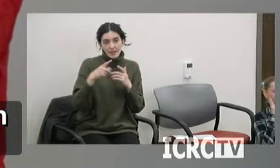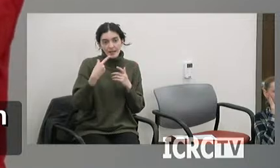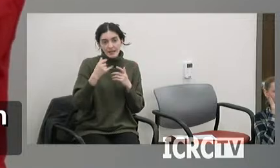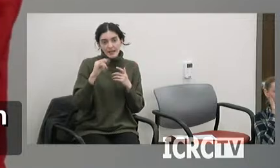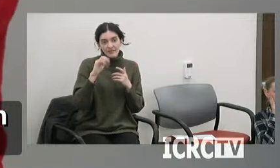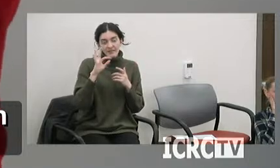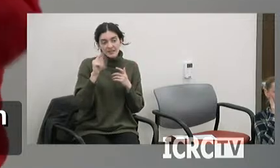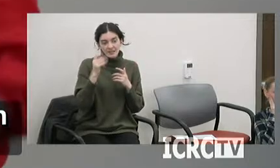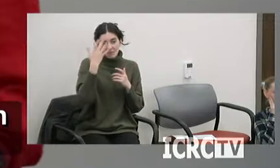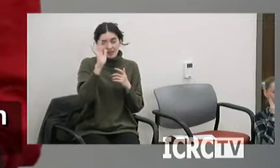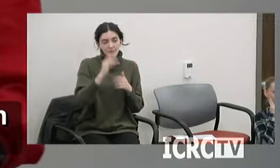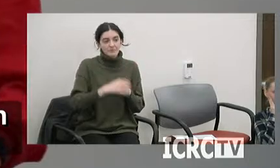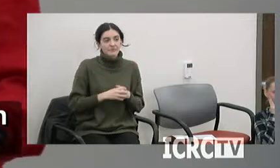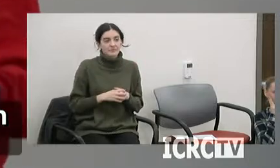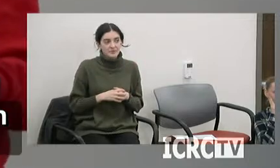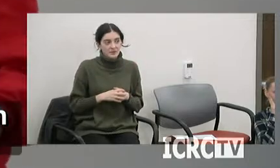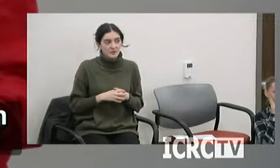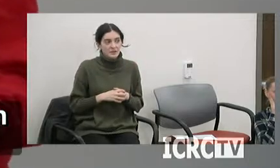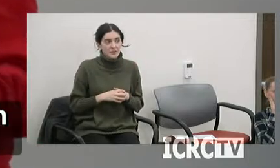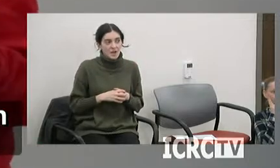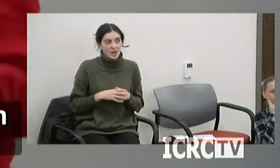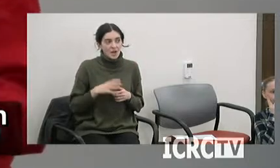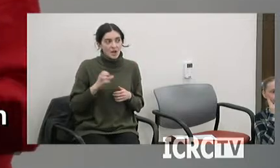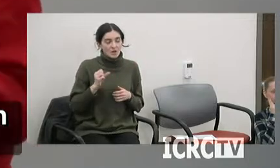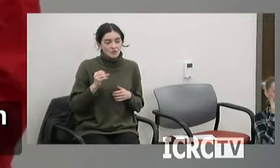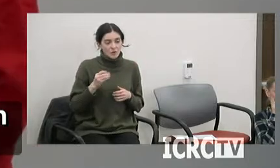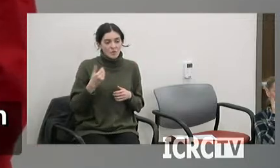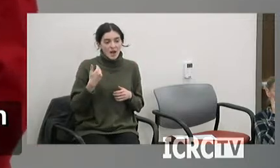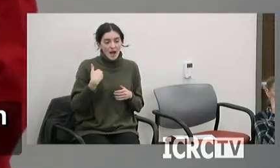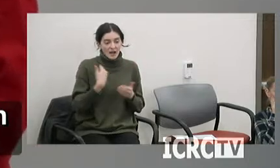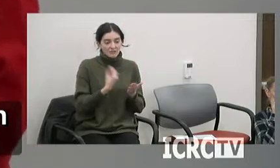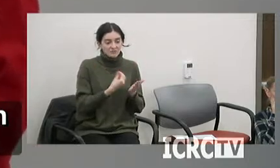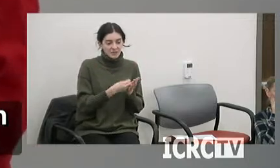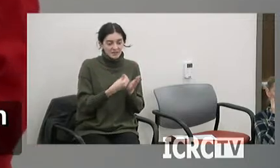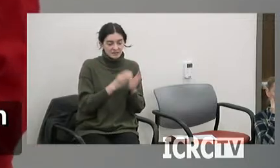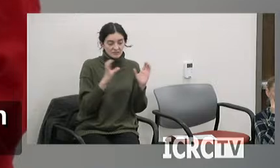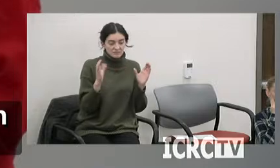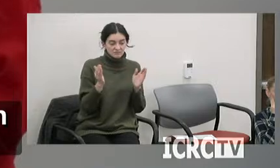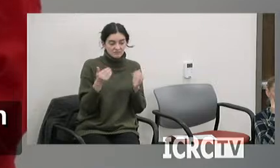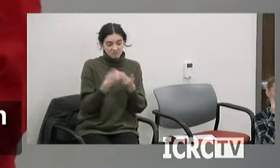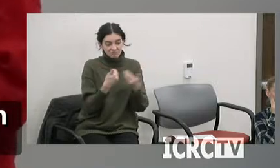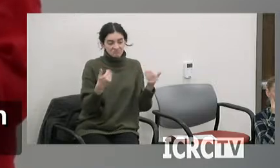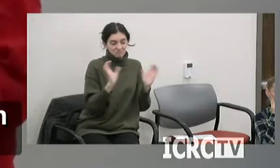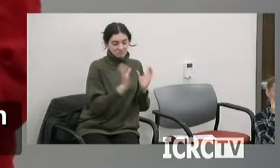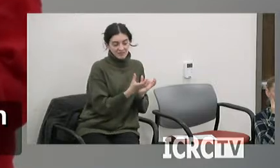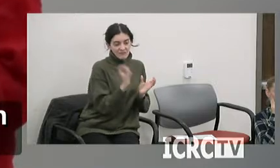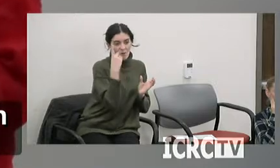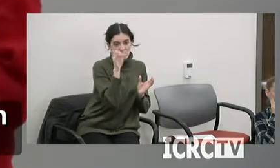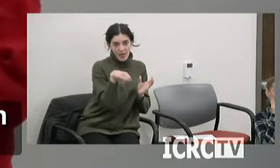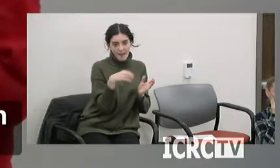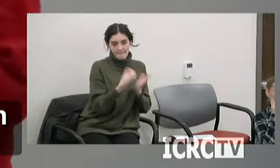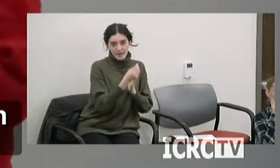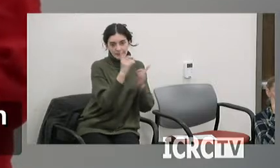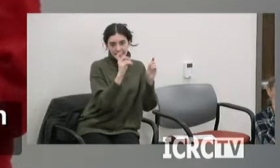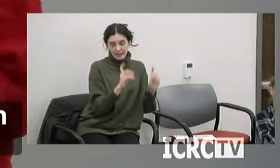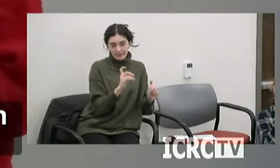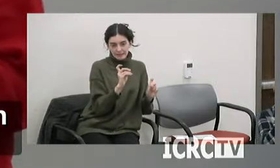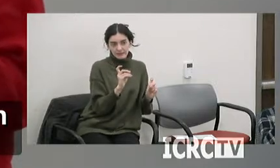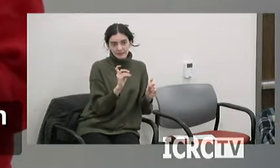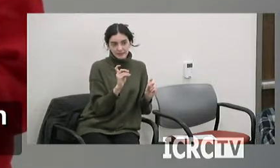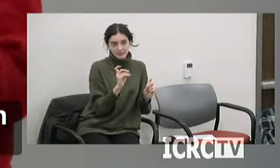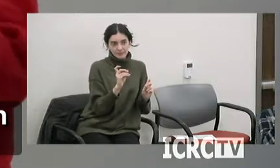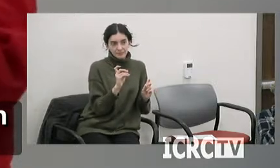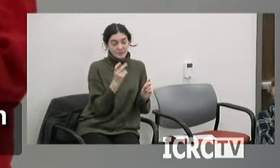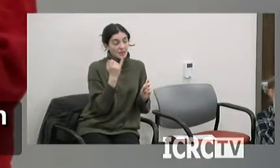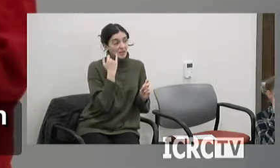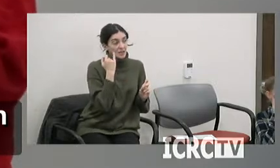first before we pay for Iowa COGAT out of general fund. So because if you look at the school funding report, you